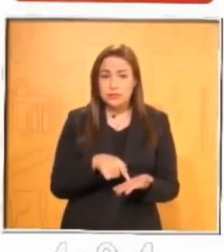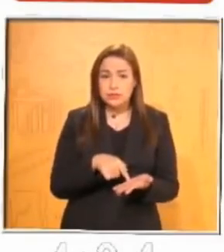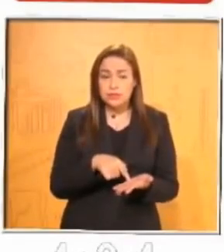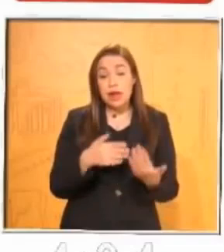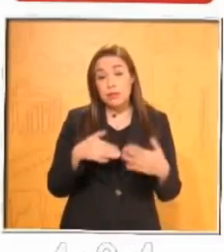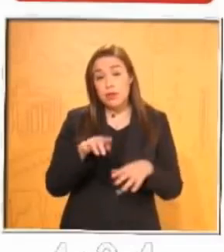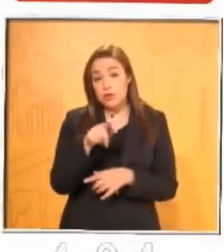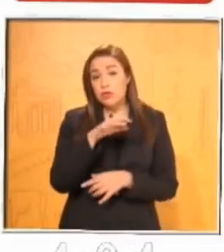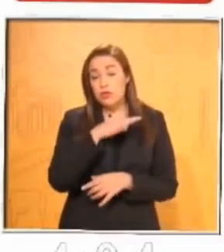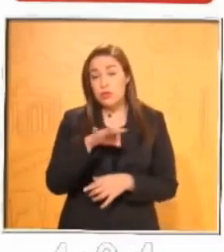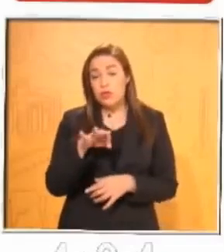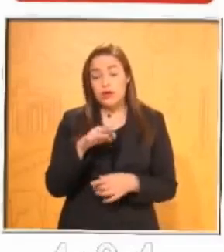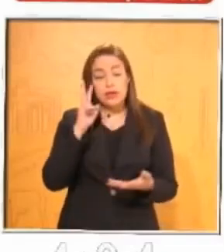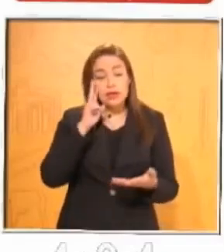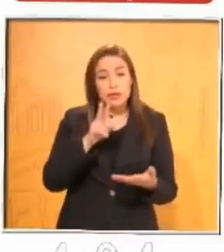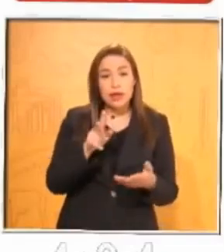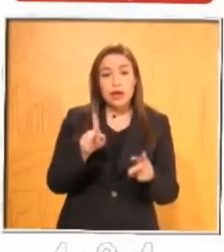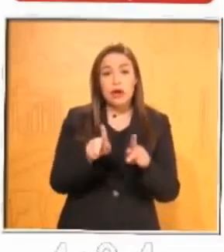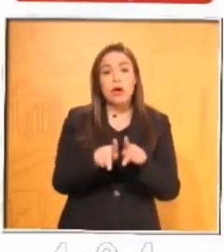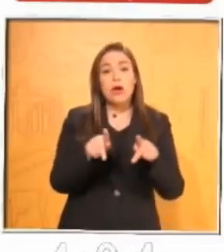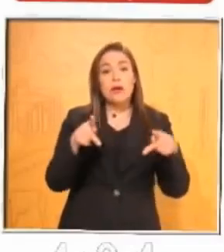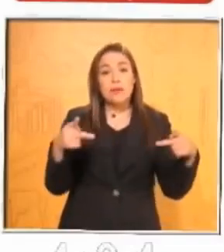find them in the newspaper.